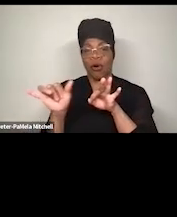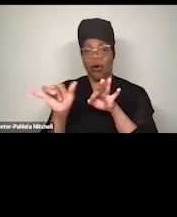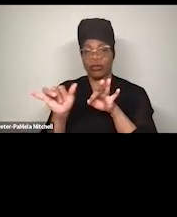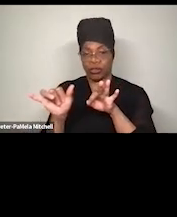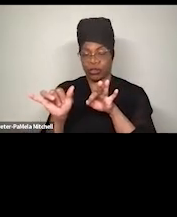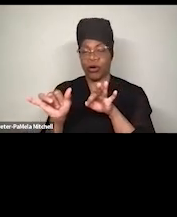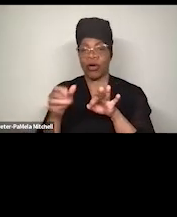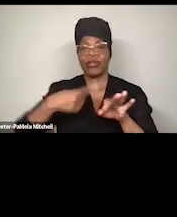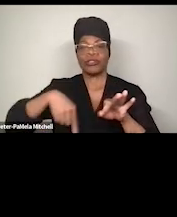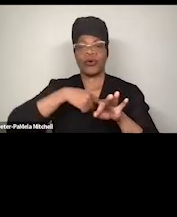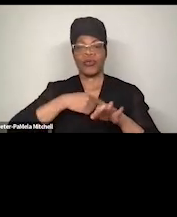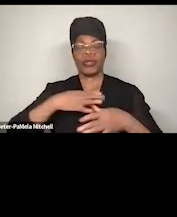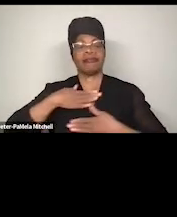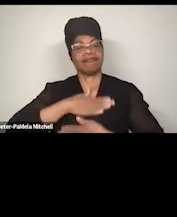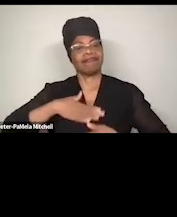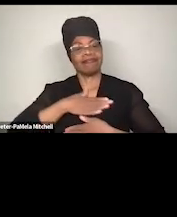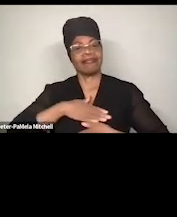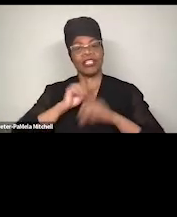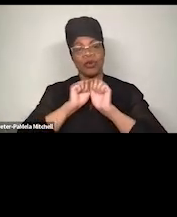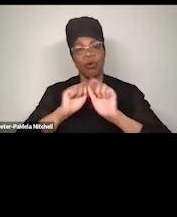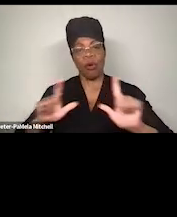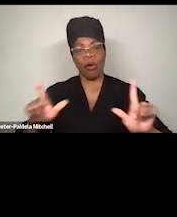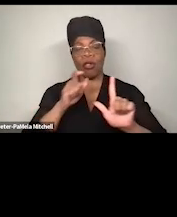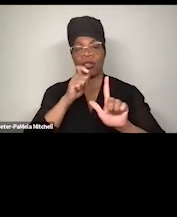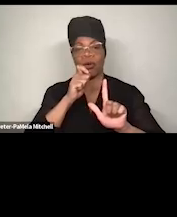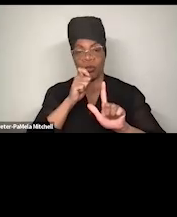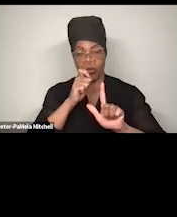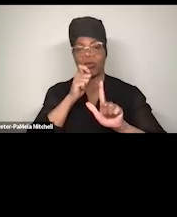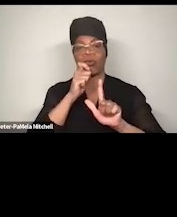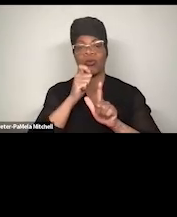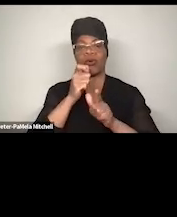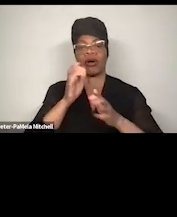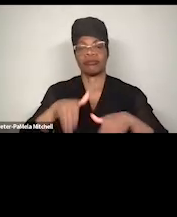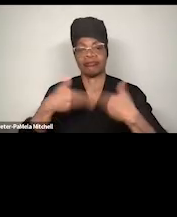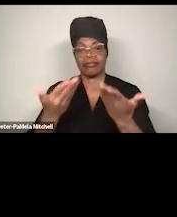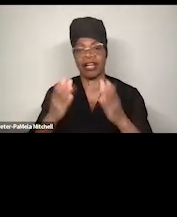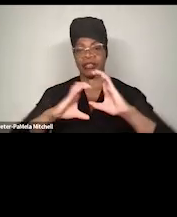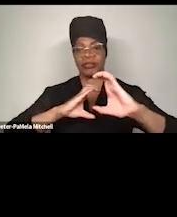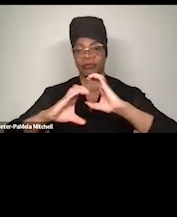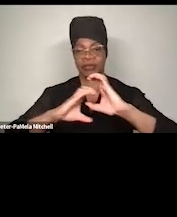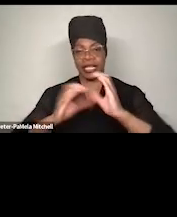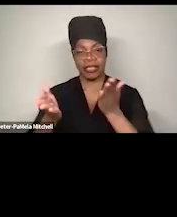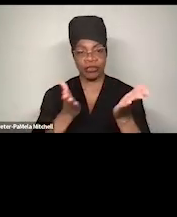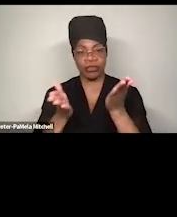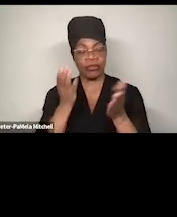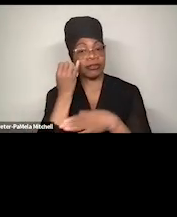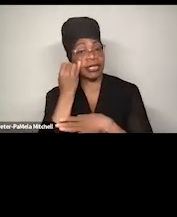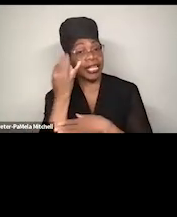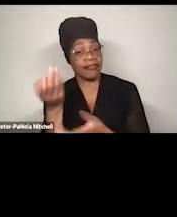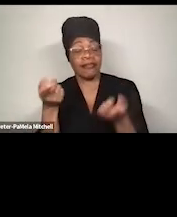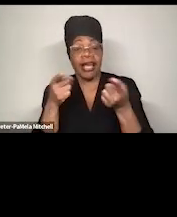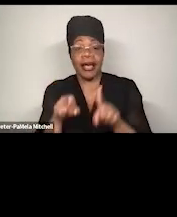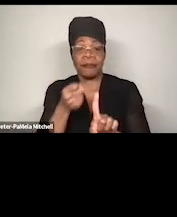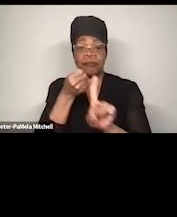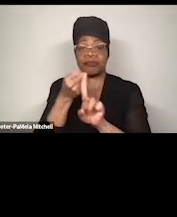we greatly appreciate them for sharing their expertise with us today. If you have any technical difficulties, please